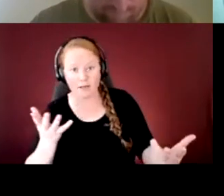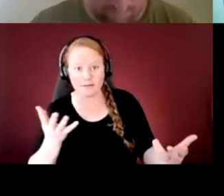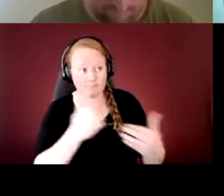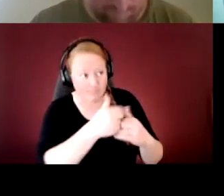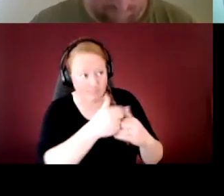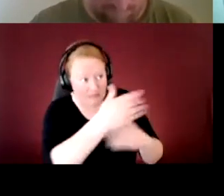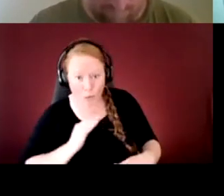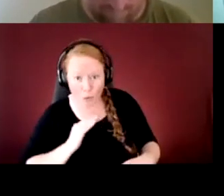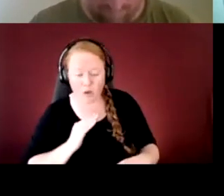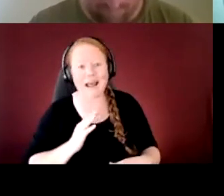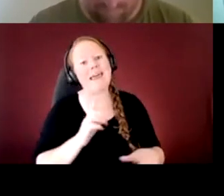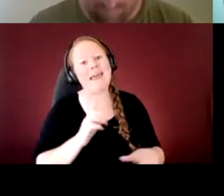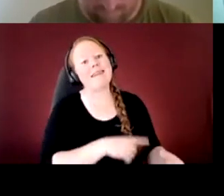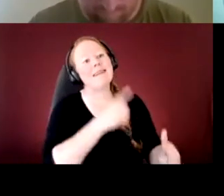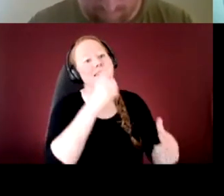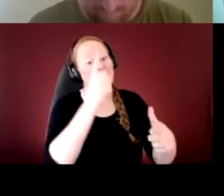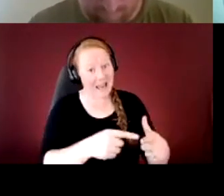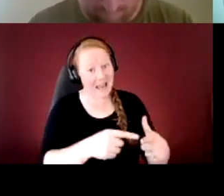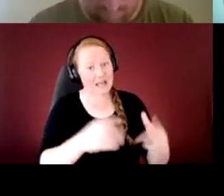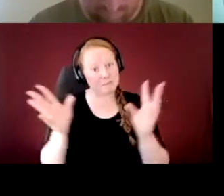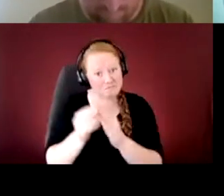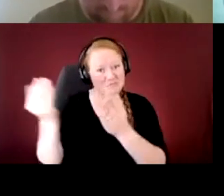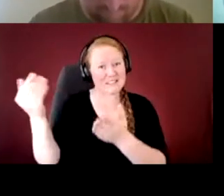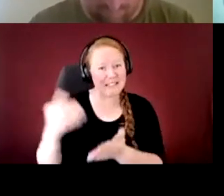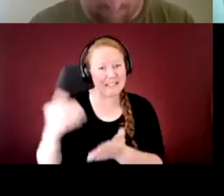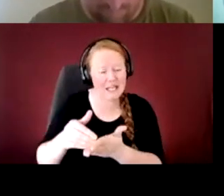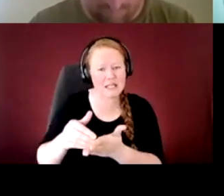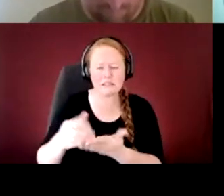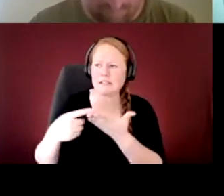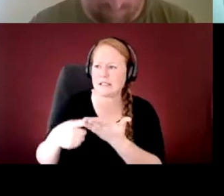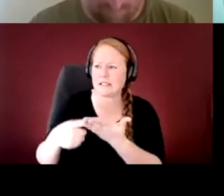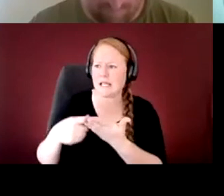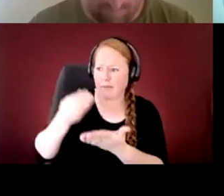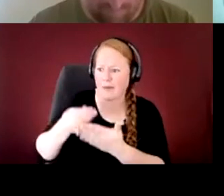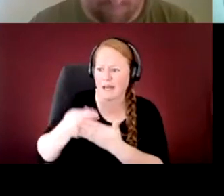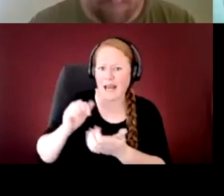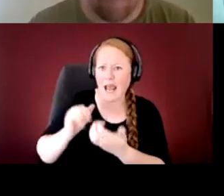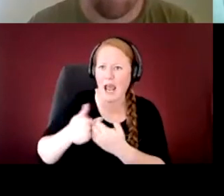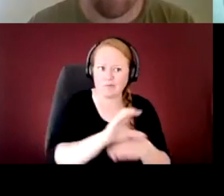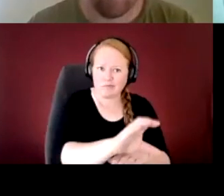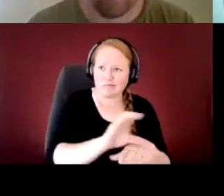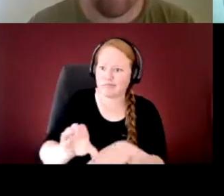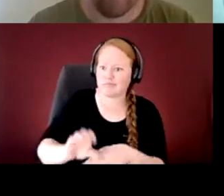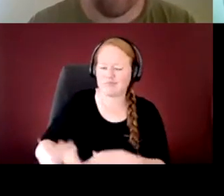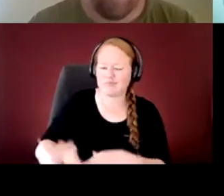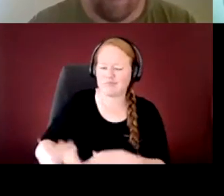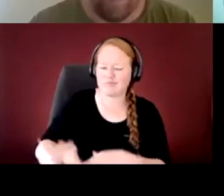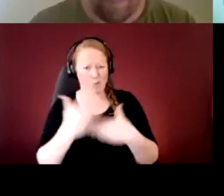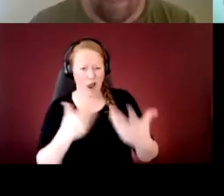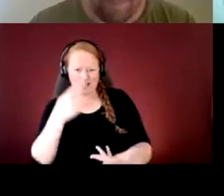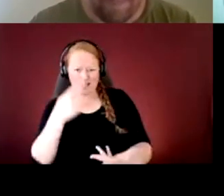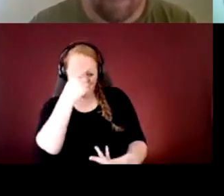reconvene to talk about how we get this money out. And that's what process is for, right?